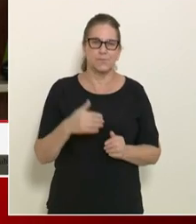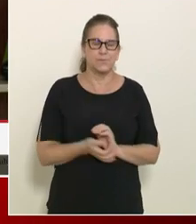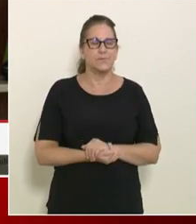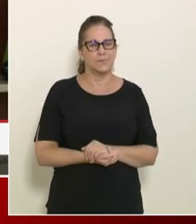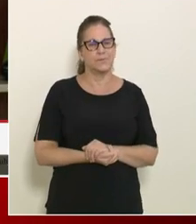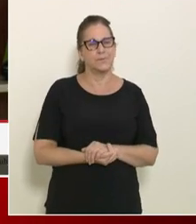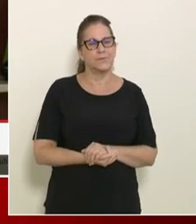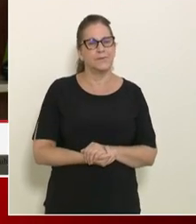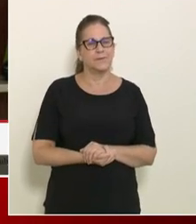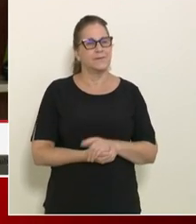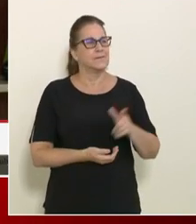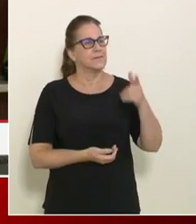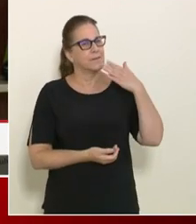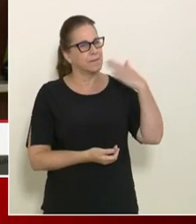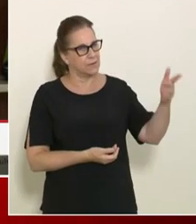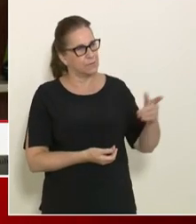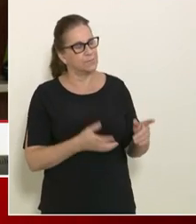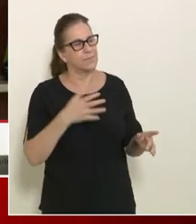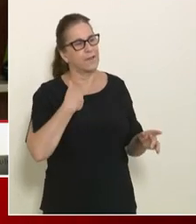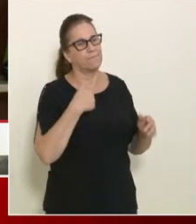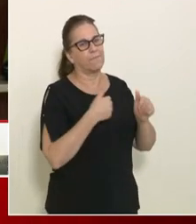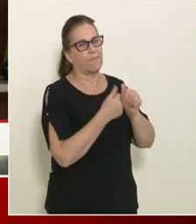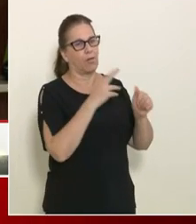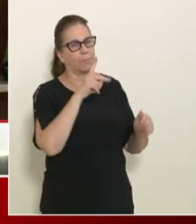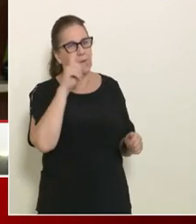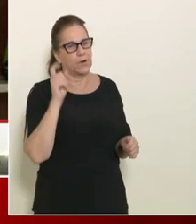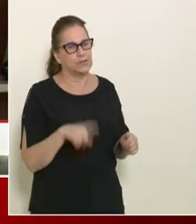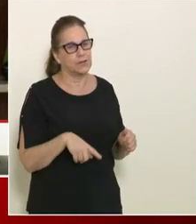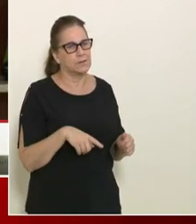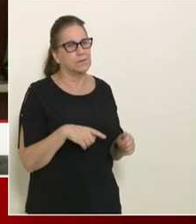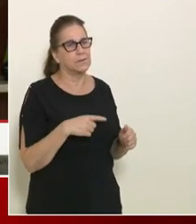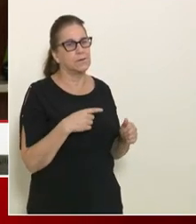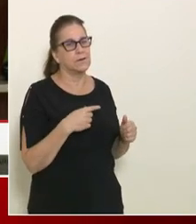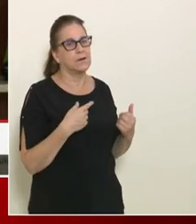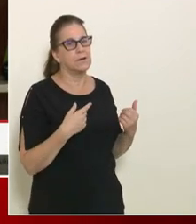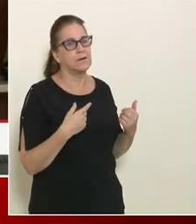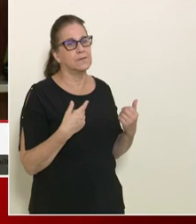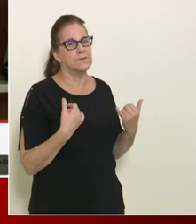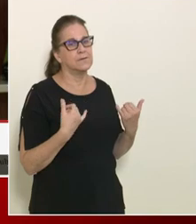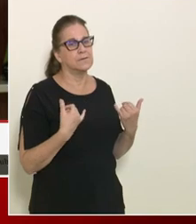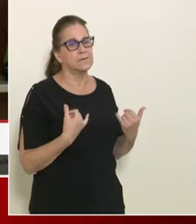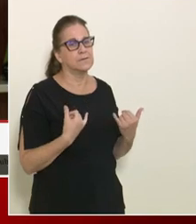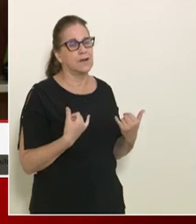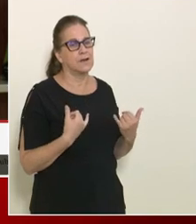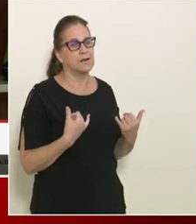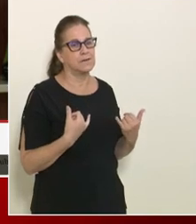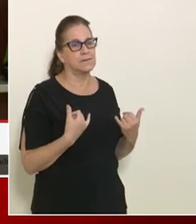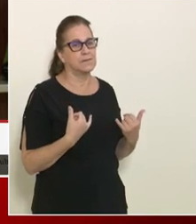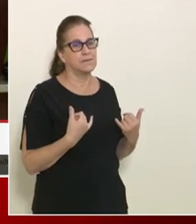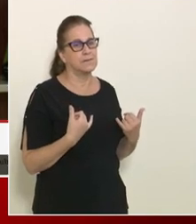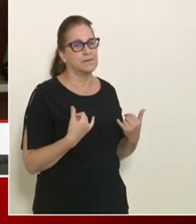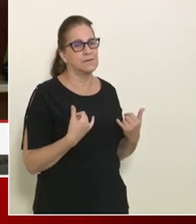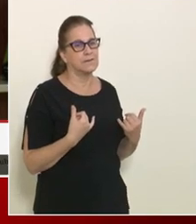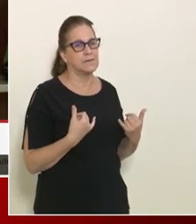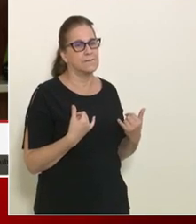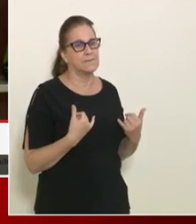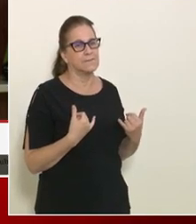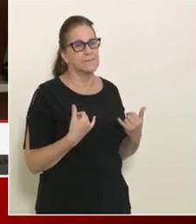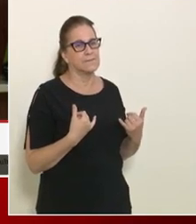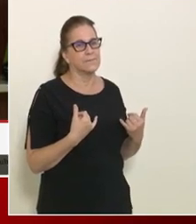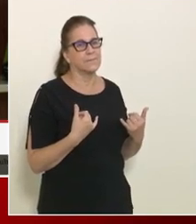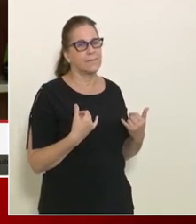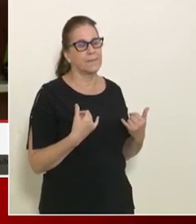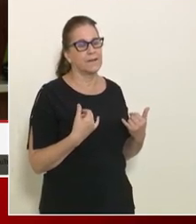this. You're trying as much as you can get hardware out to all the students who will need it for the classes, but there are